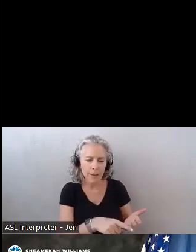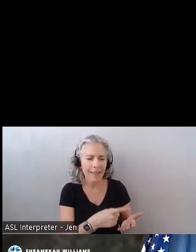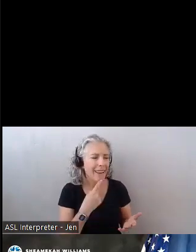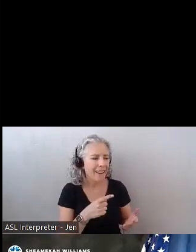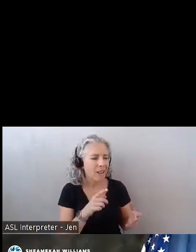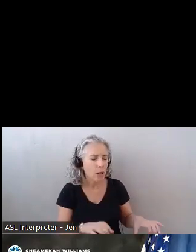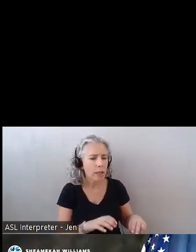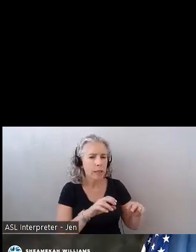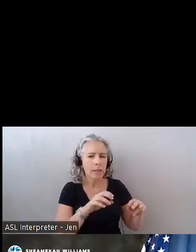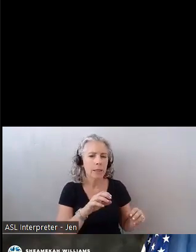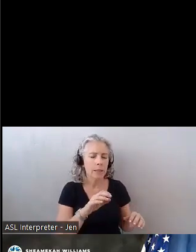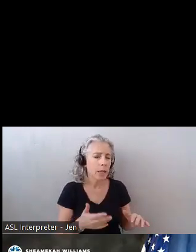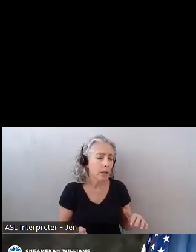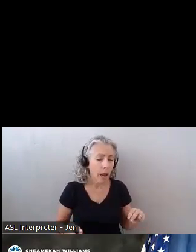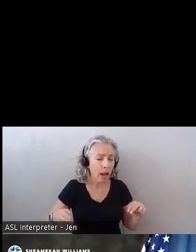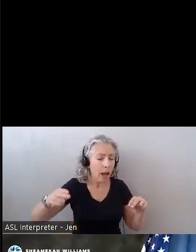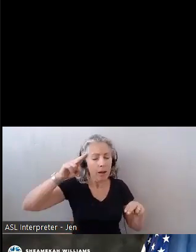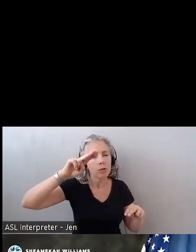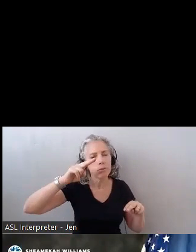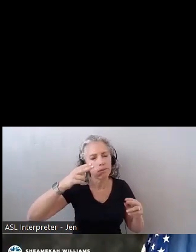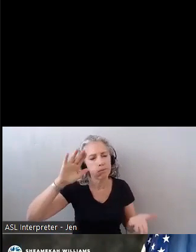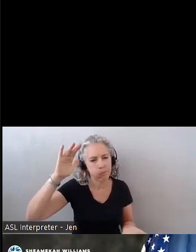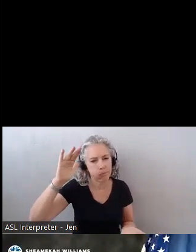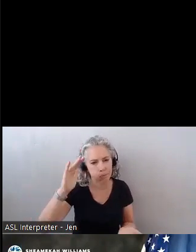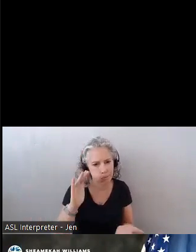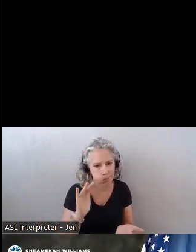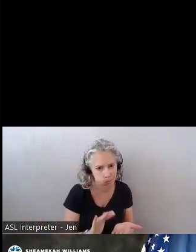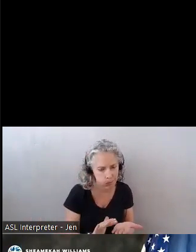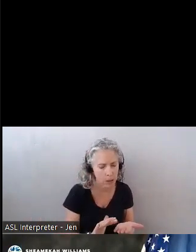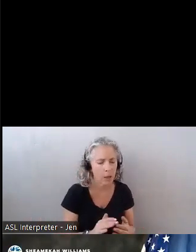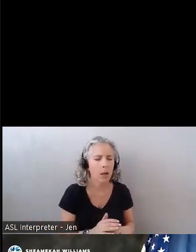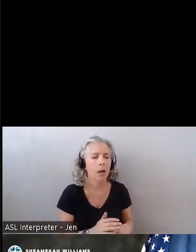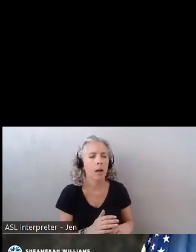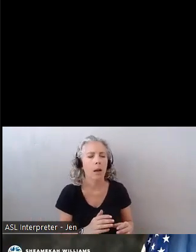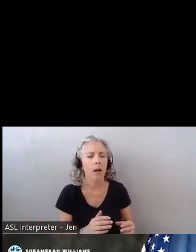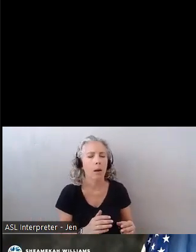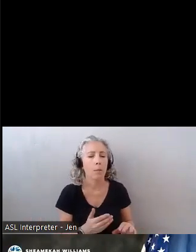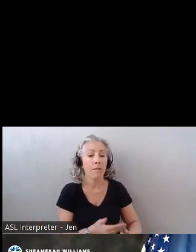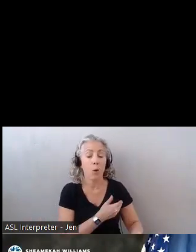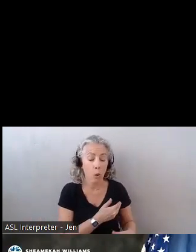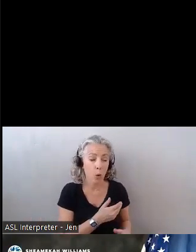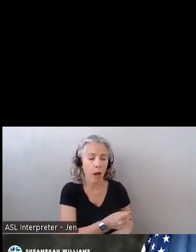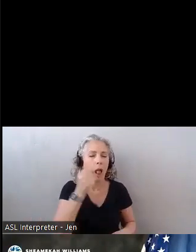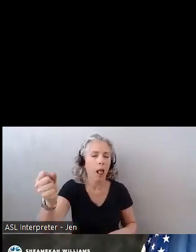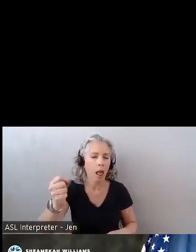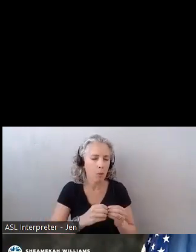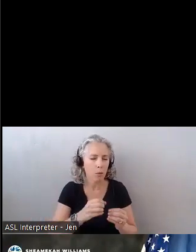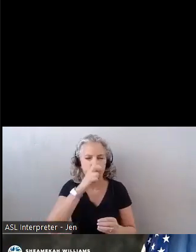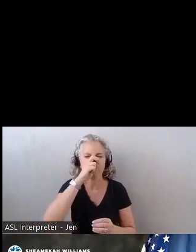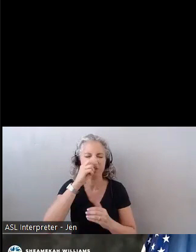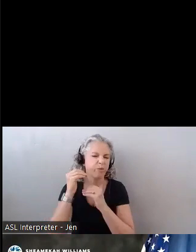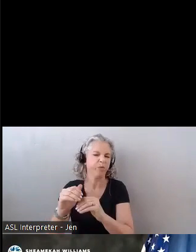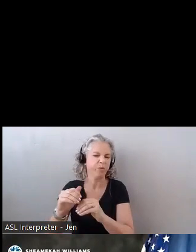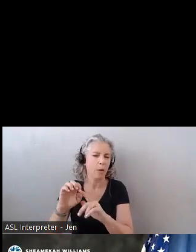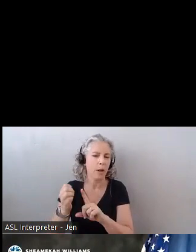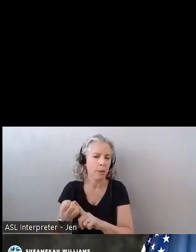and diversion, and really looking at more before we need more restrictive environments. Again, there's always